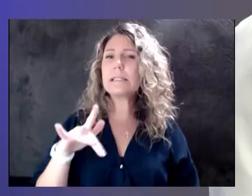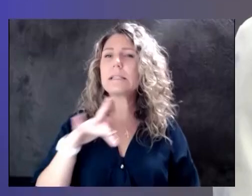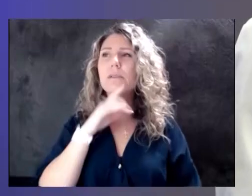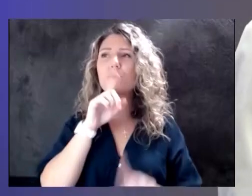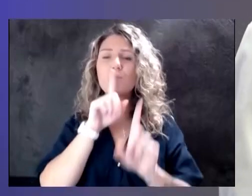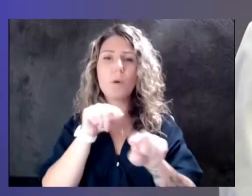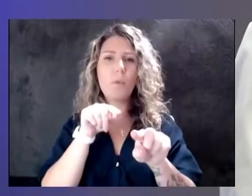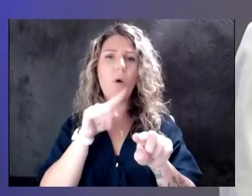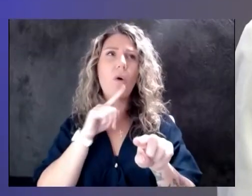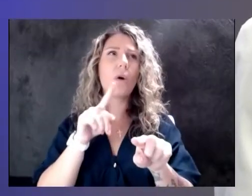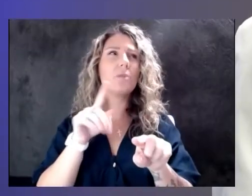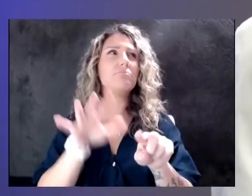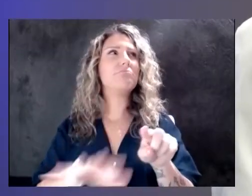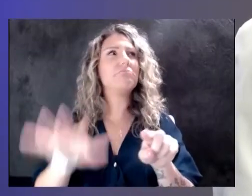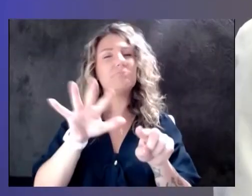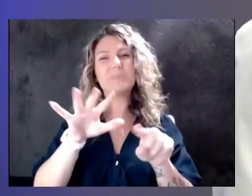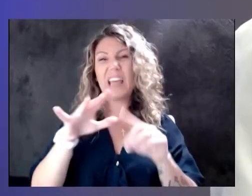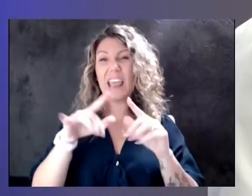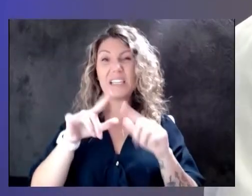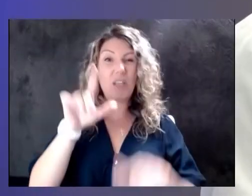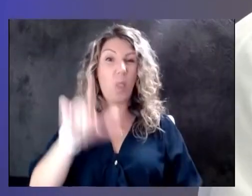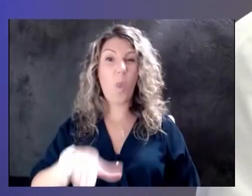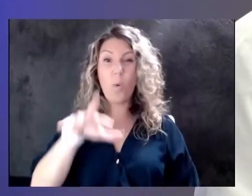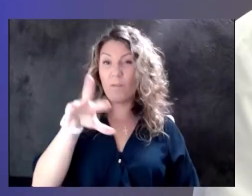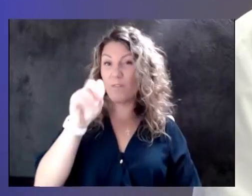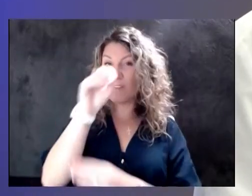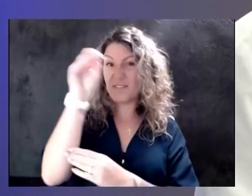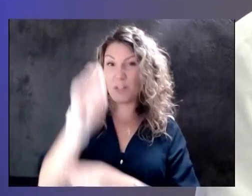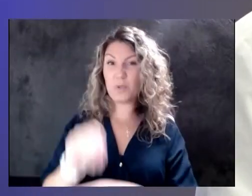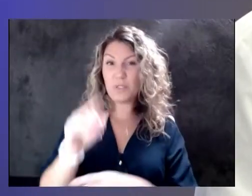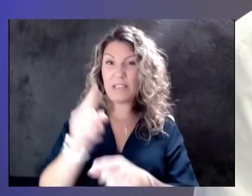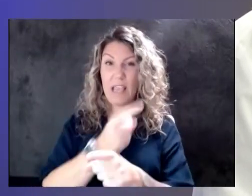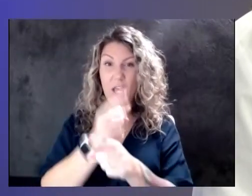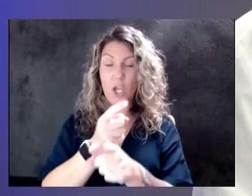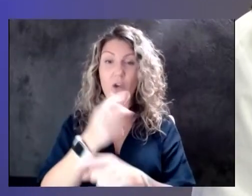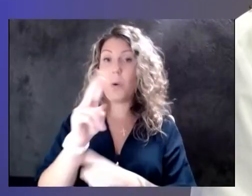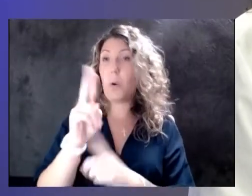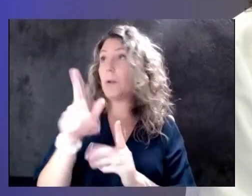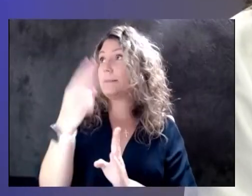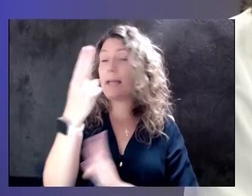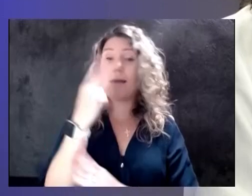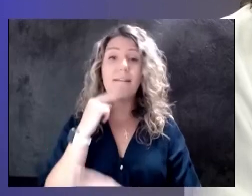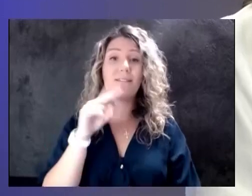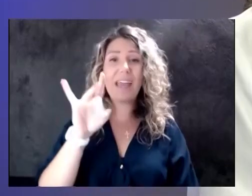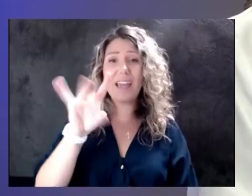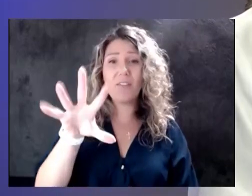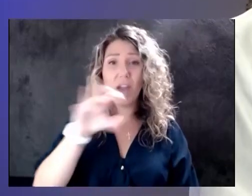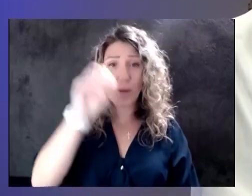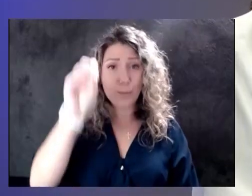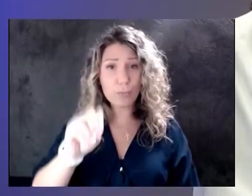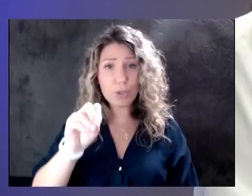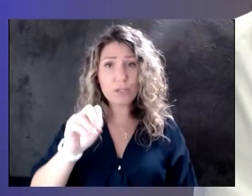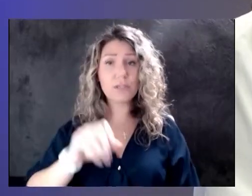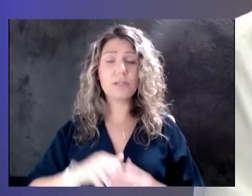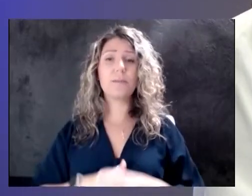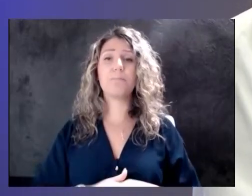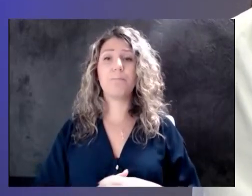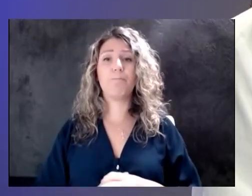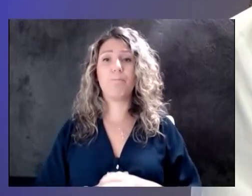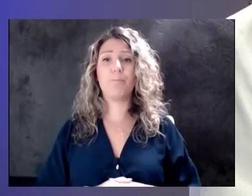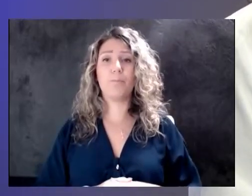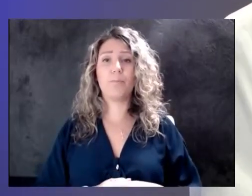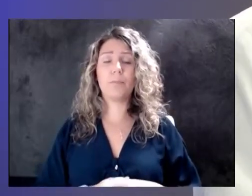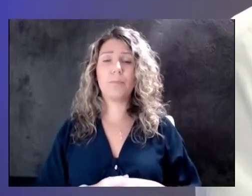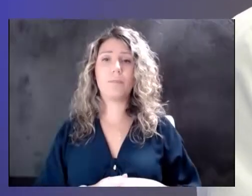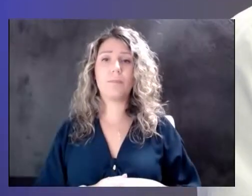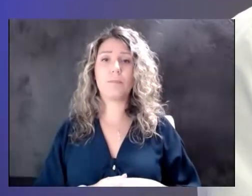at sometimes as low as 50 or 40%, sometimes as high as 85%. So I think that if